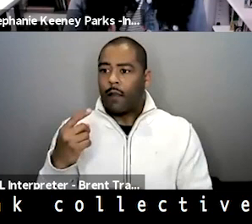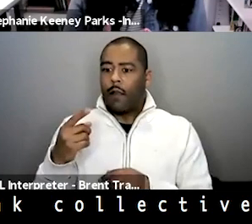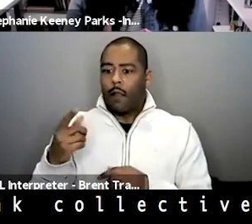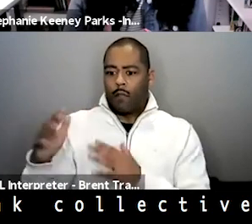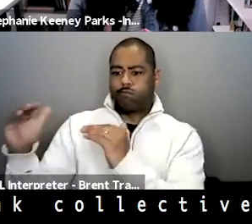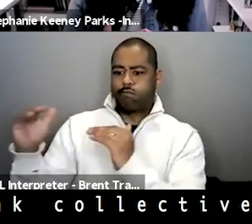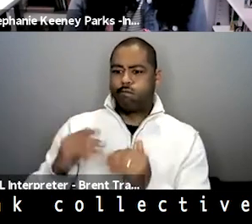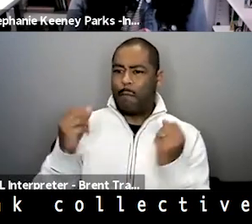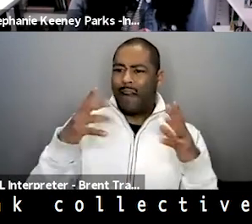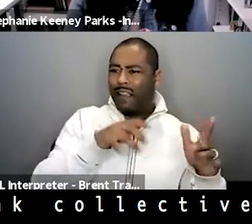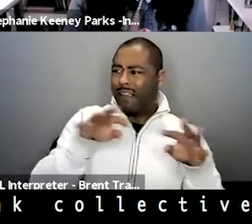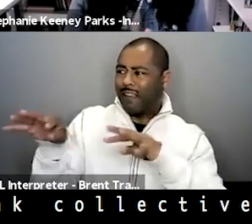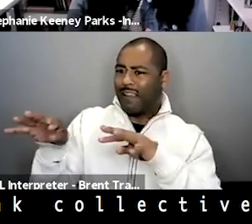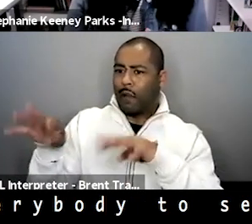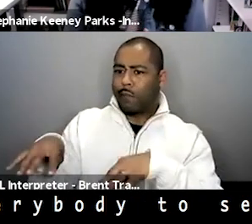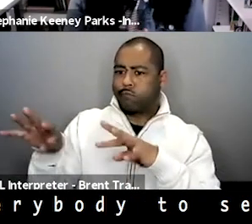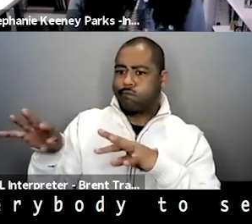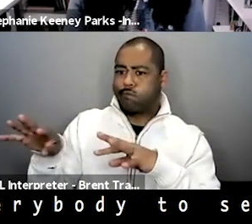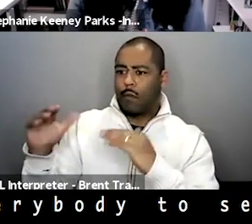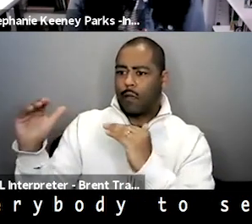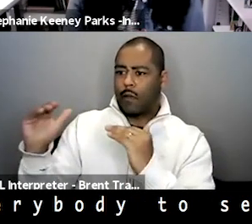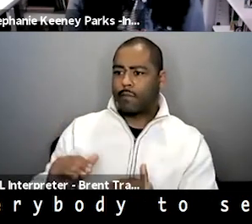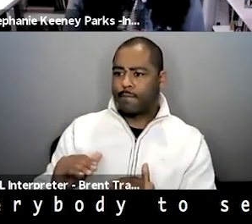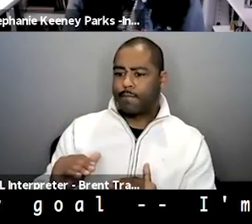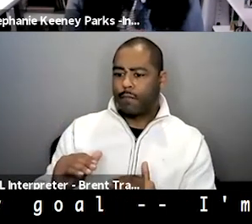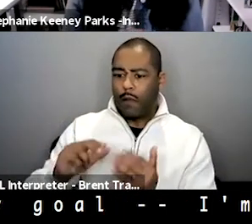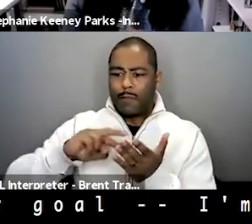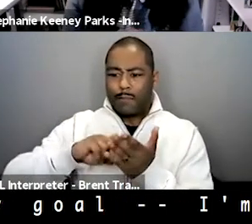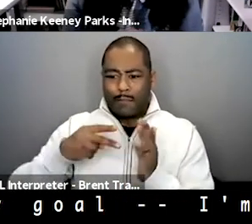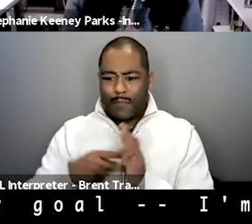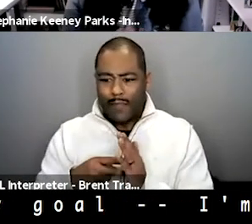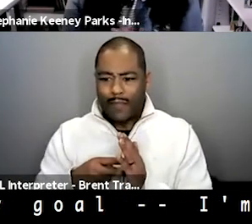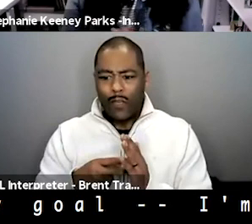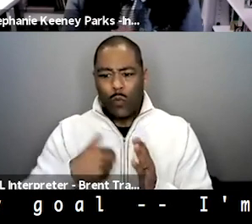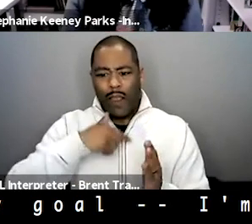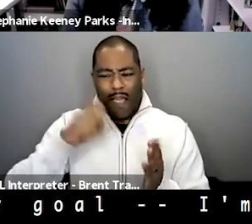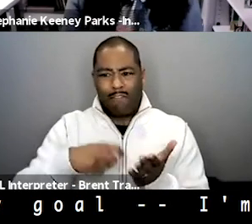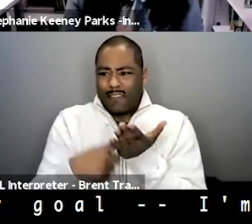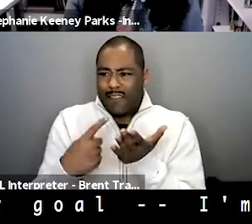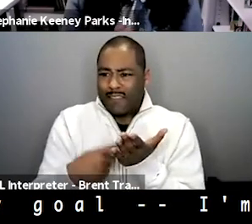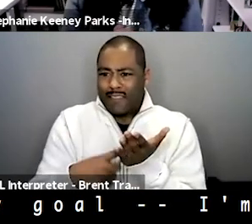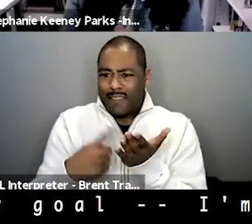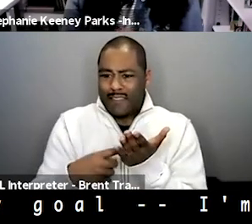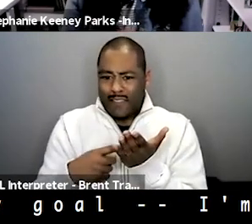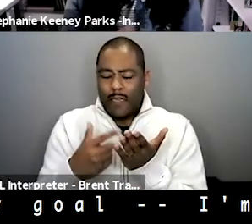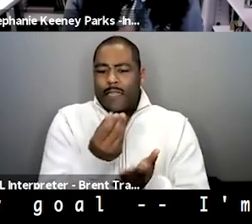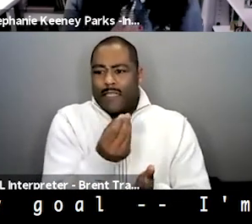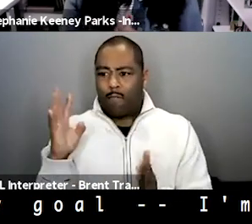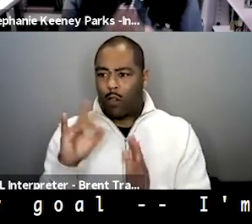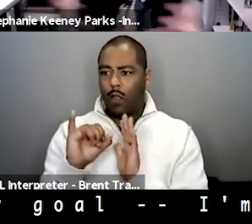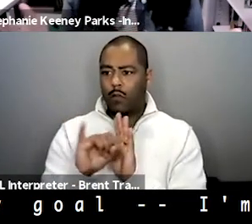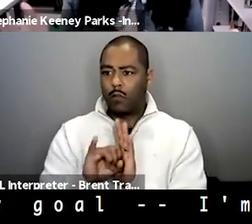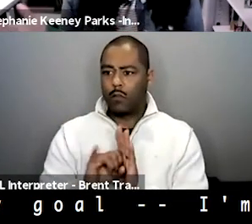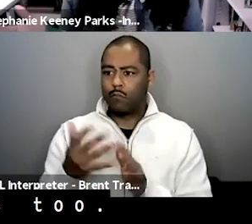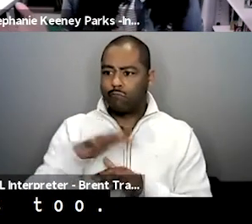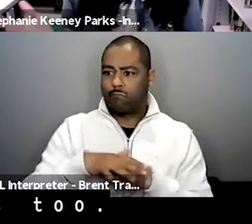could do on so many levels, right, is to think collectively about this. But I need I legitimately need everybody to see it because my